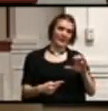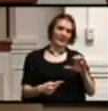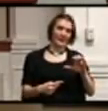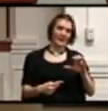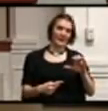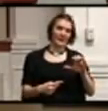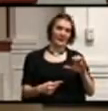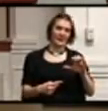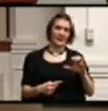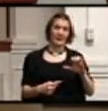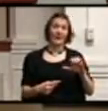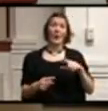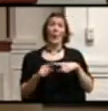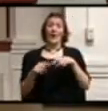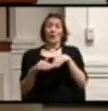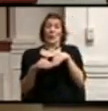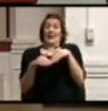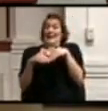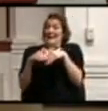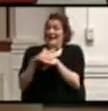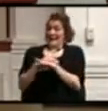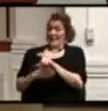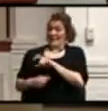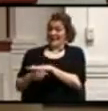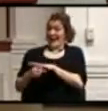line, you're all secure. So